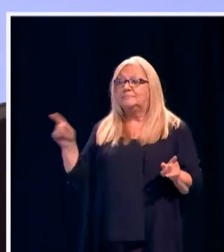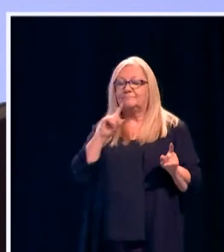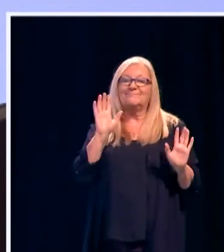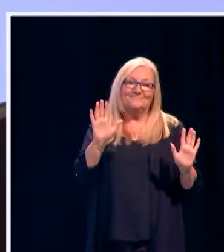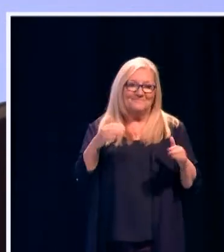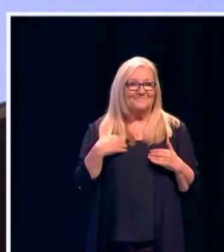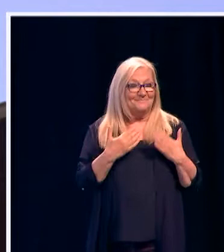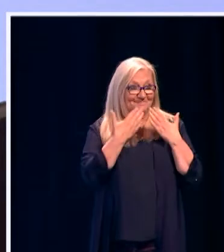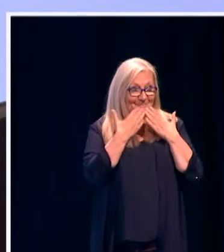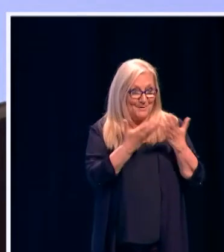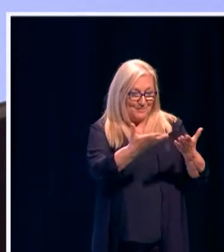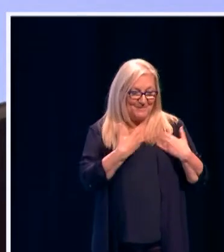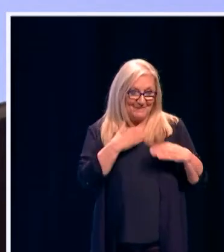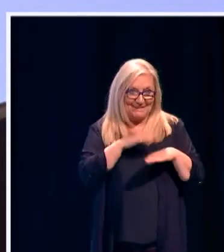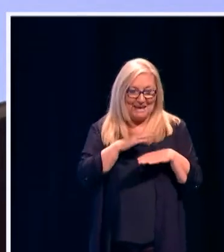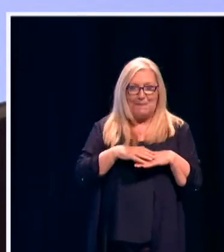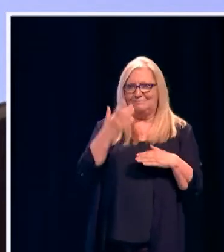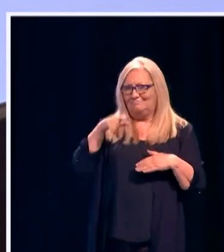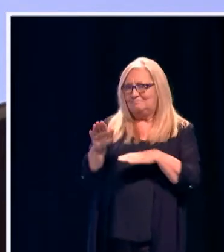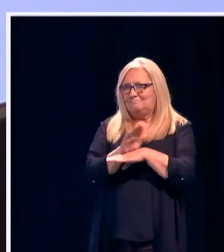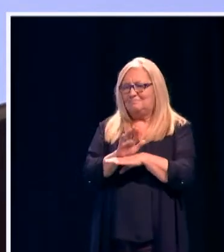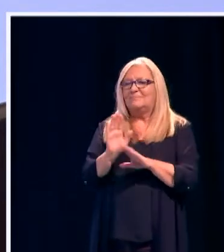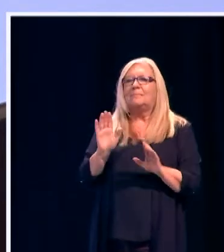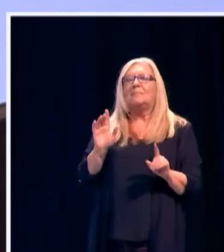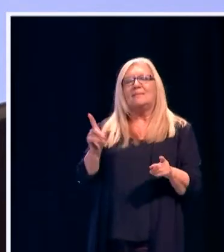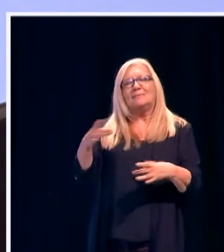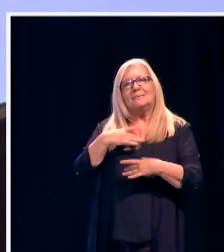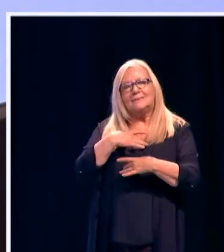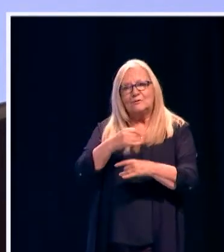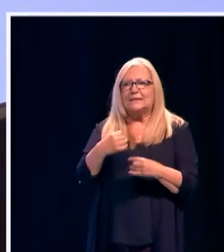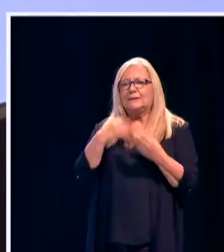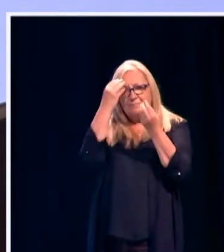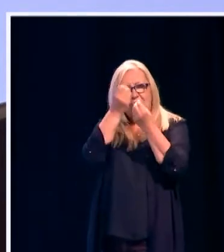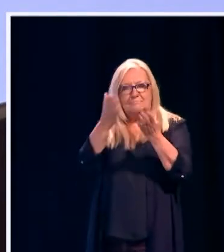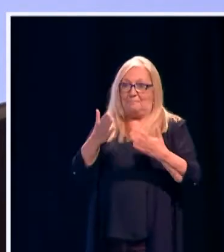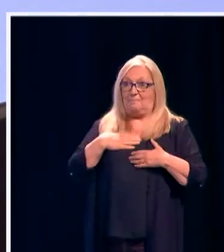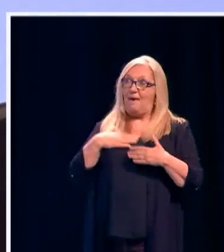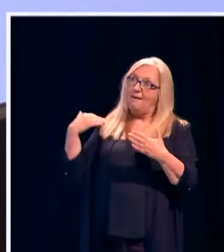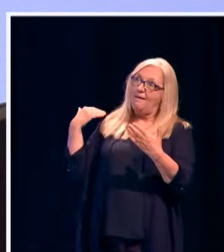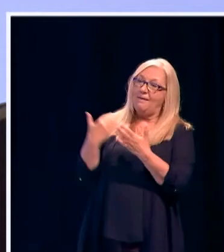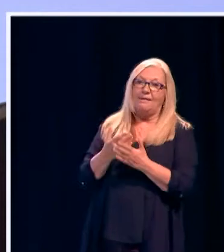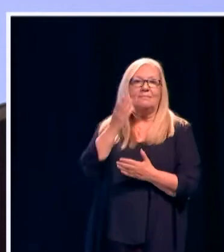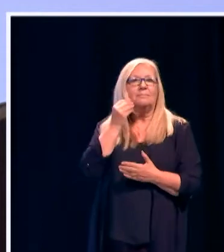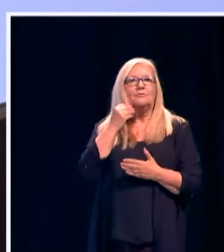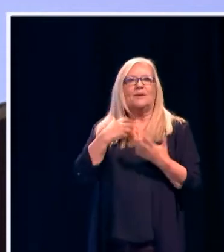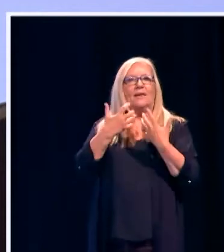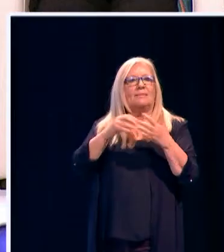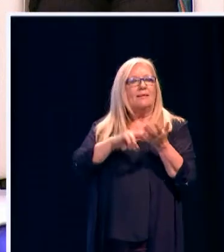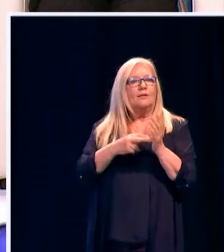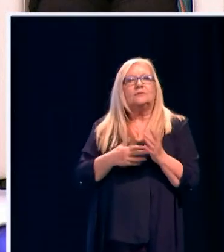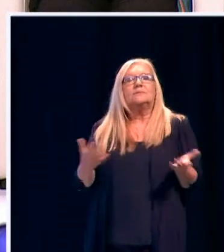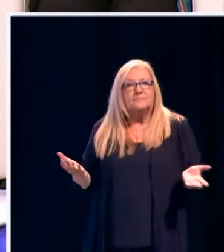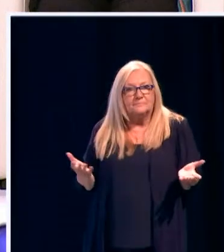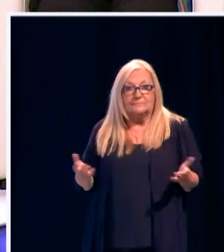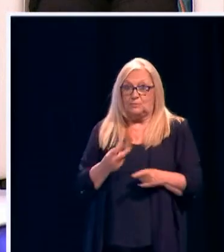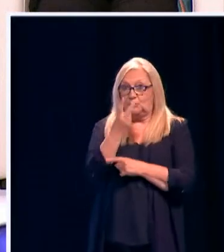busy schedule today. I think it's interesting to start with my journey with technology, and certainly with disability technology. For over 20